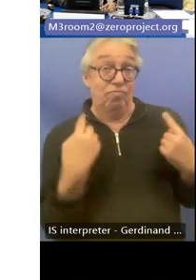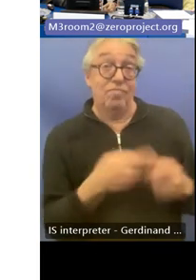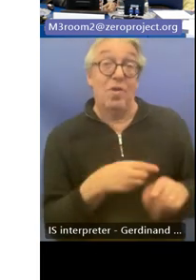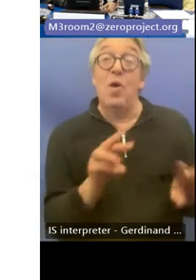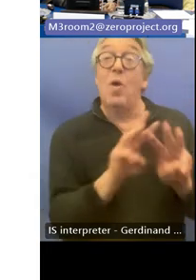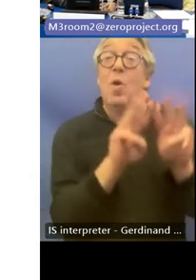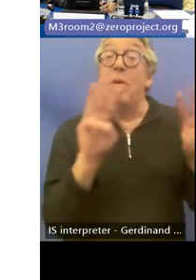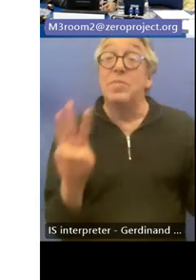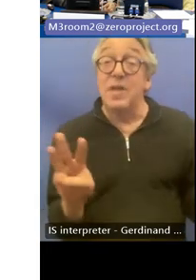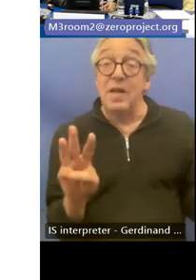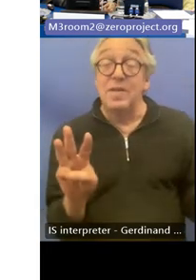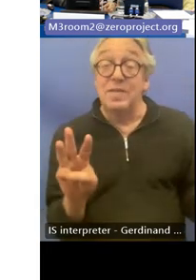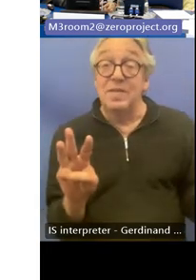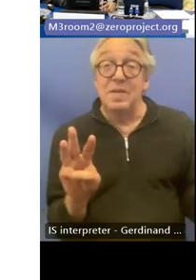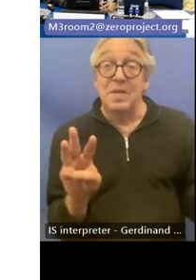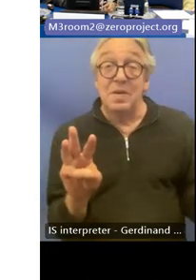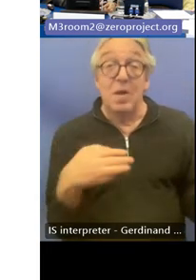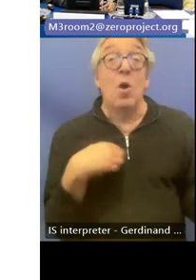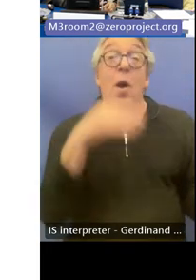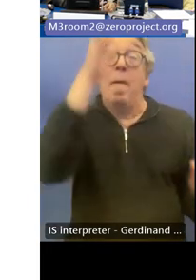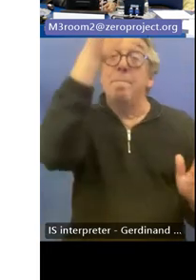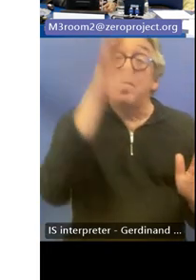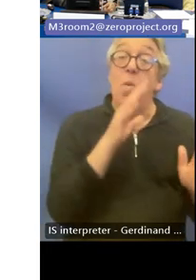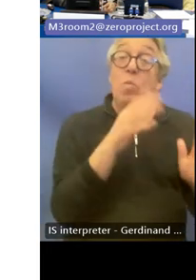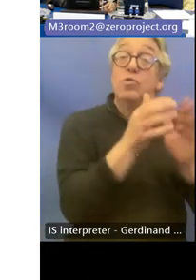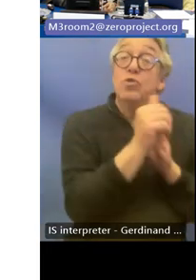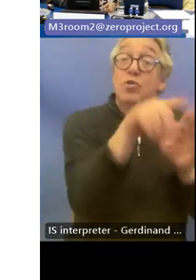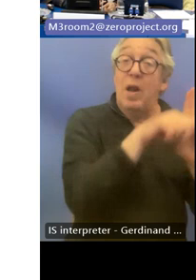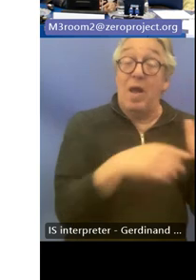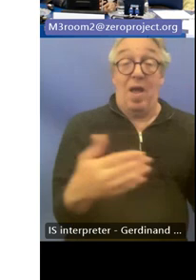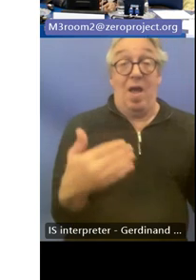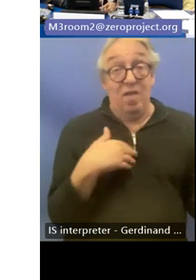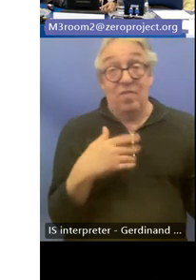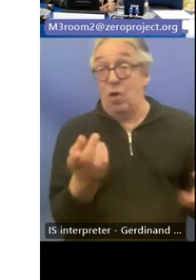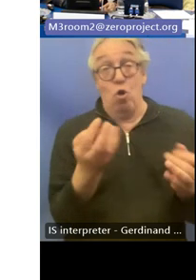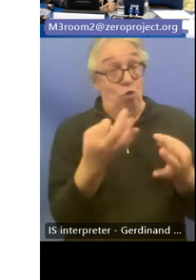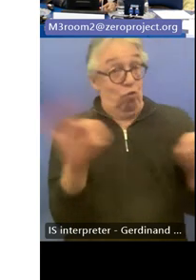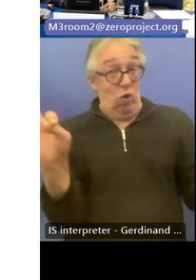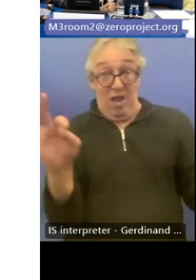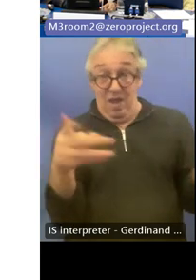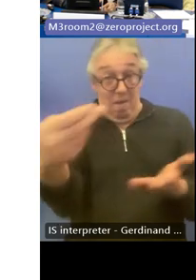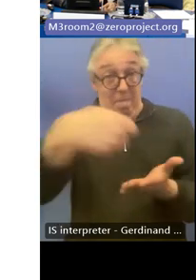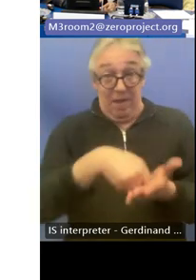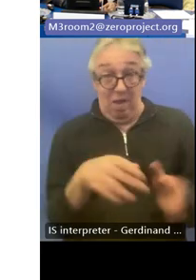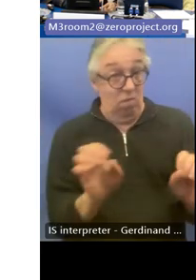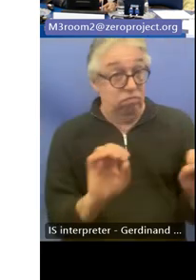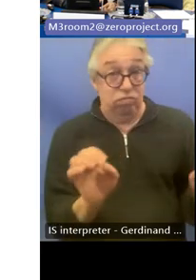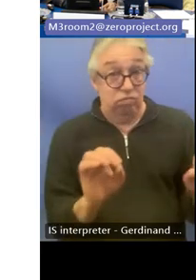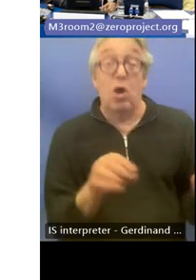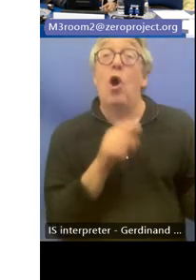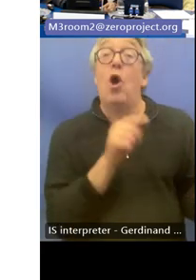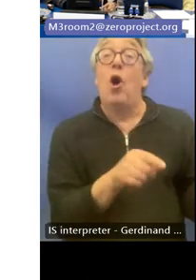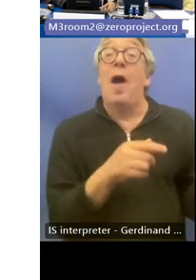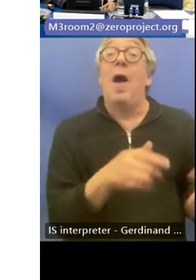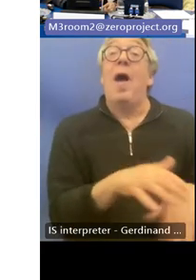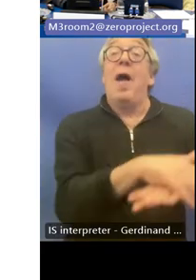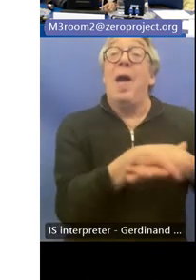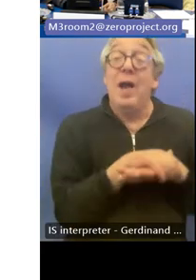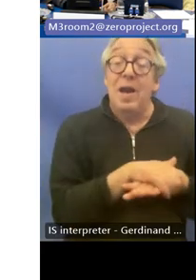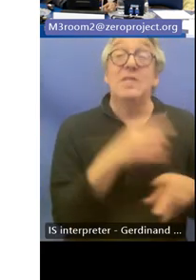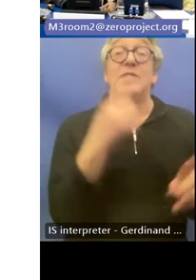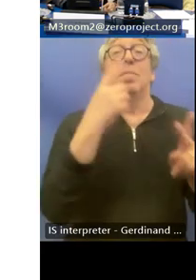also the parents guideline. It is free for everyone. It is in English and local language in Bangla. Thank you